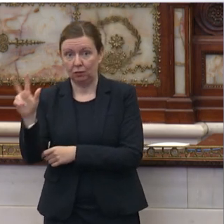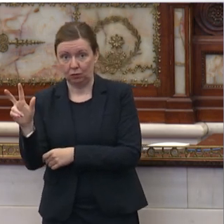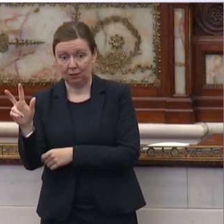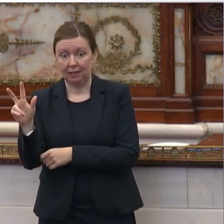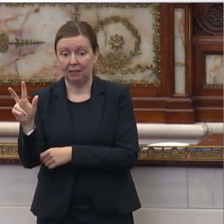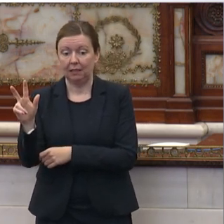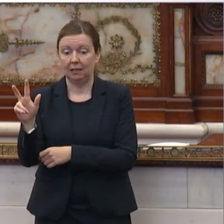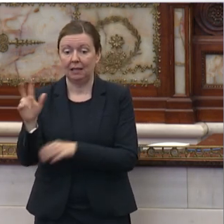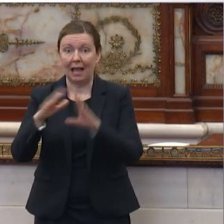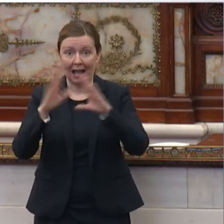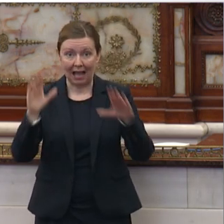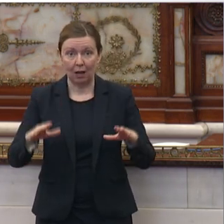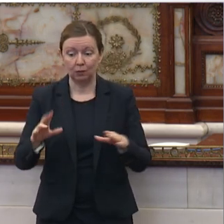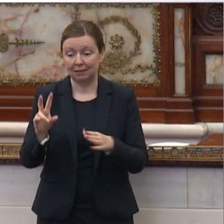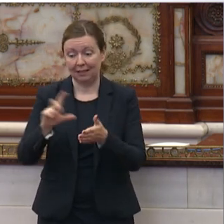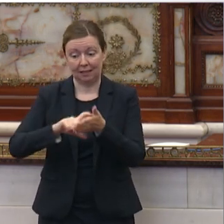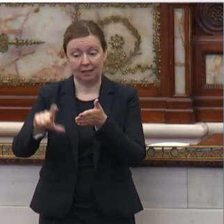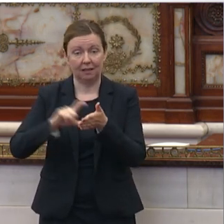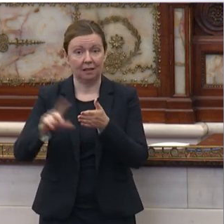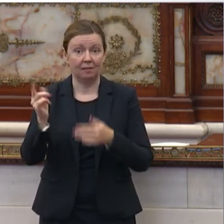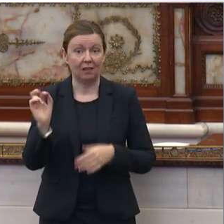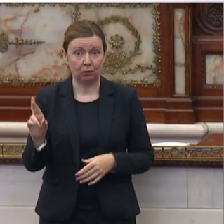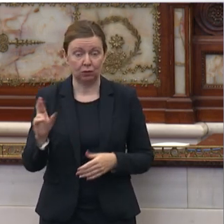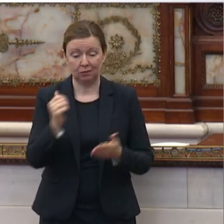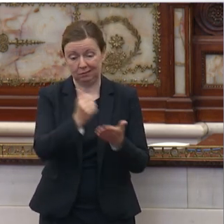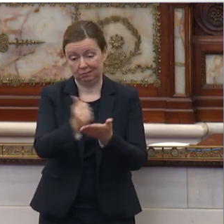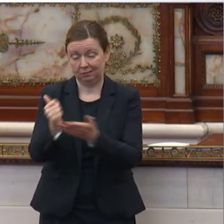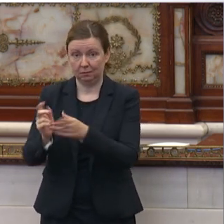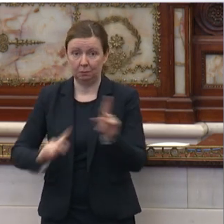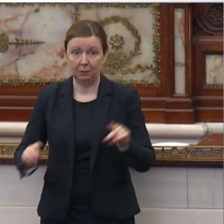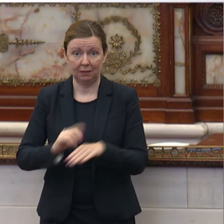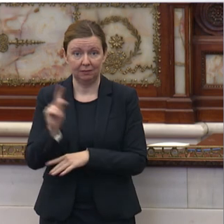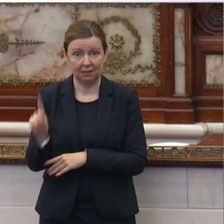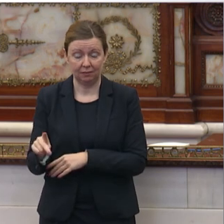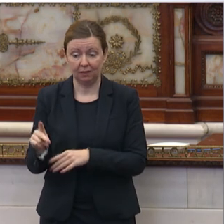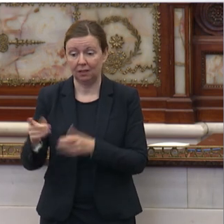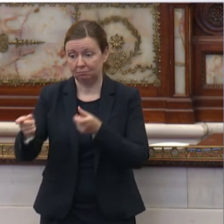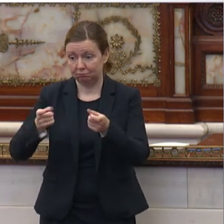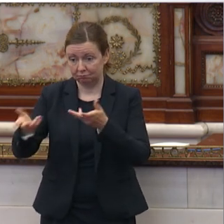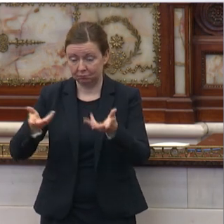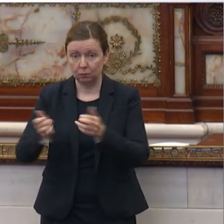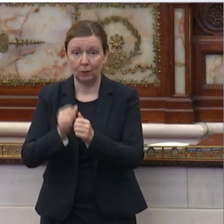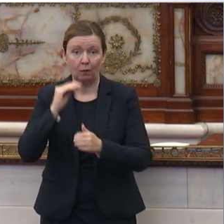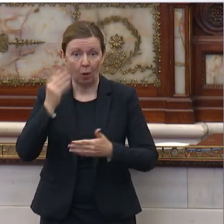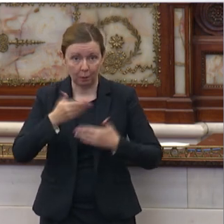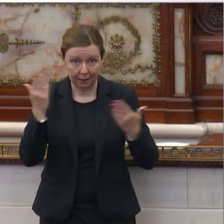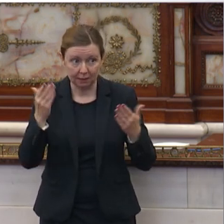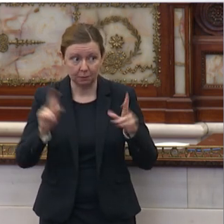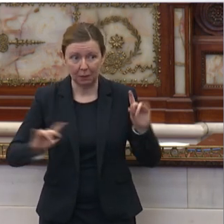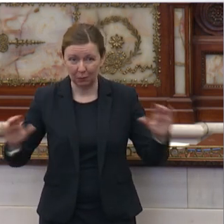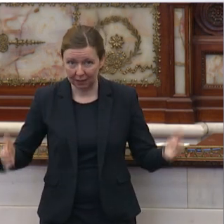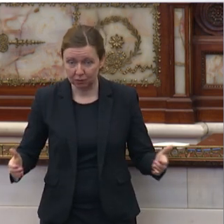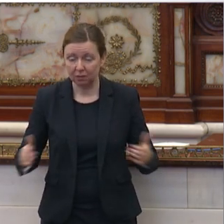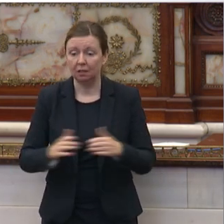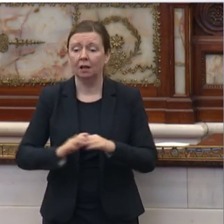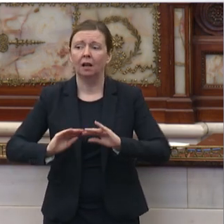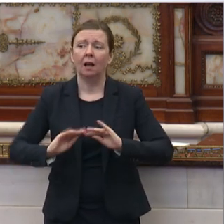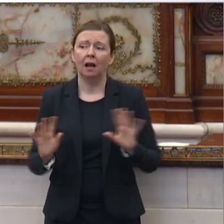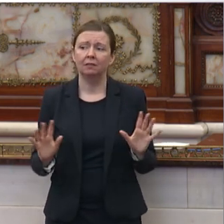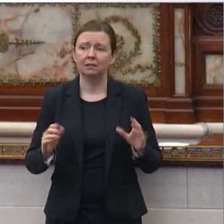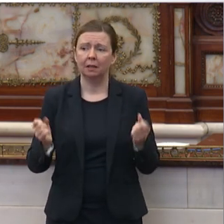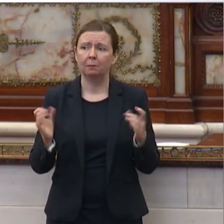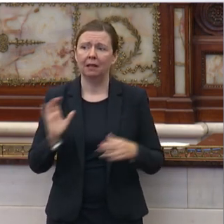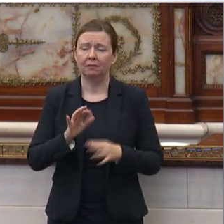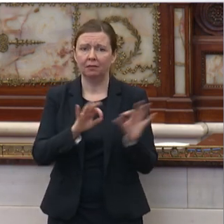863 housing vouchers to help the Philadelphia deal with our homeless population and obviously many of